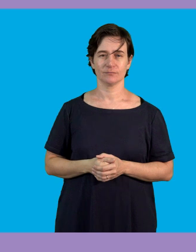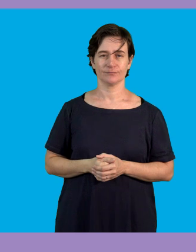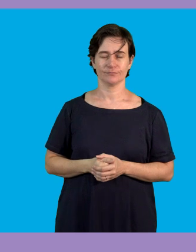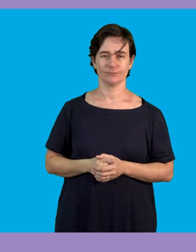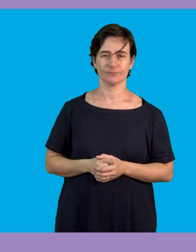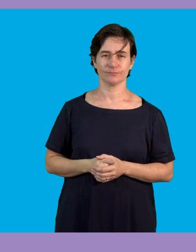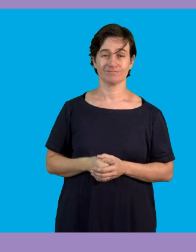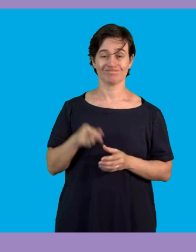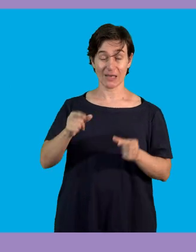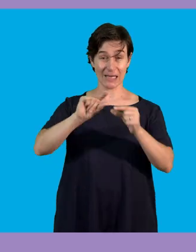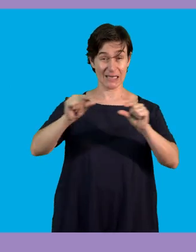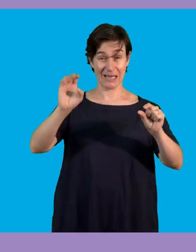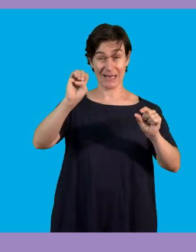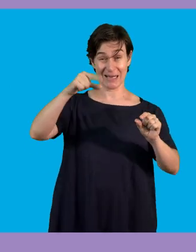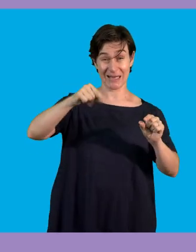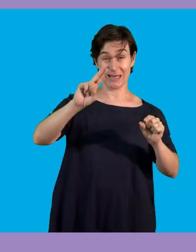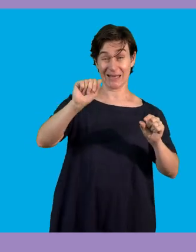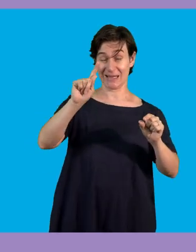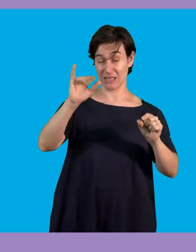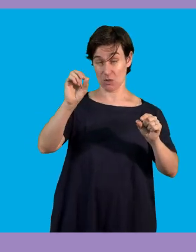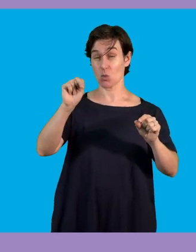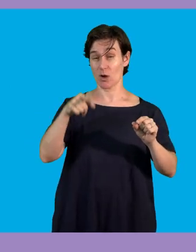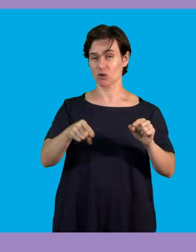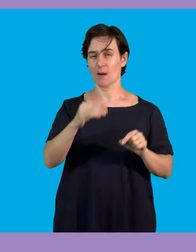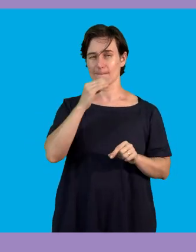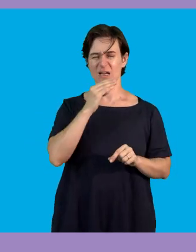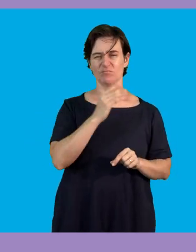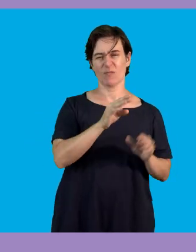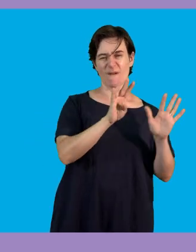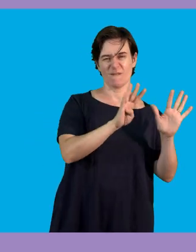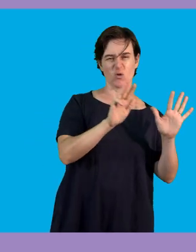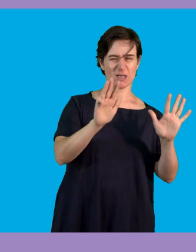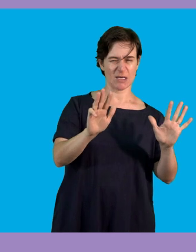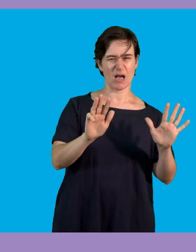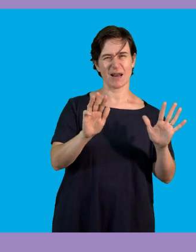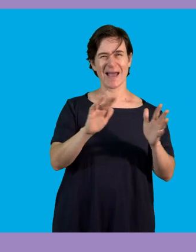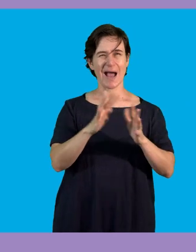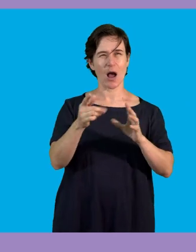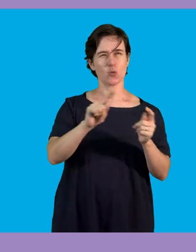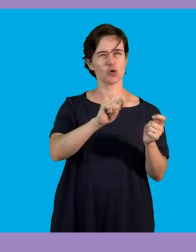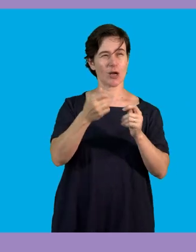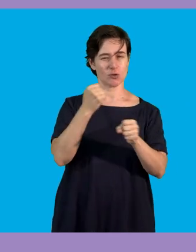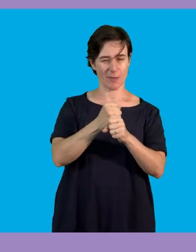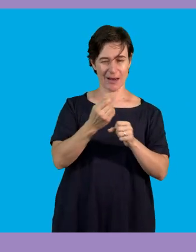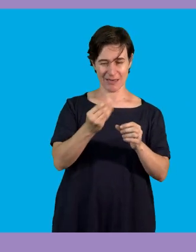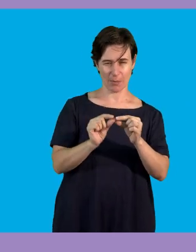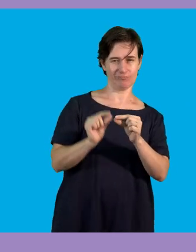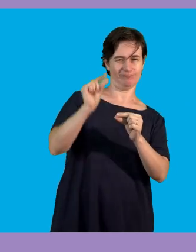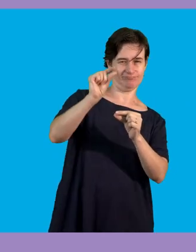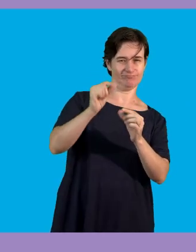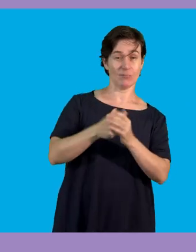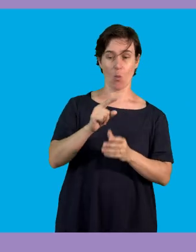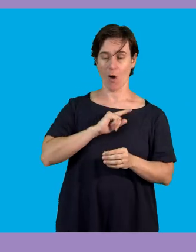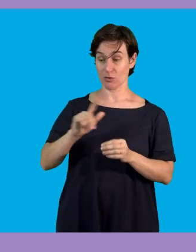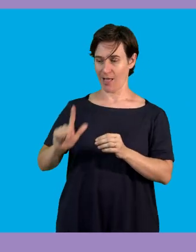equation. We look at, let's convert 49 into exponential form, because L is also